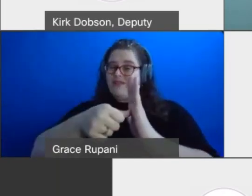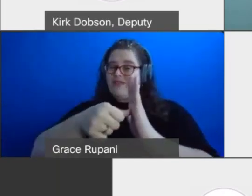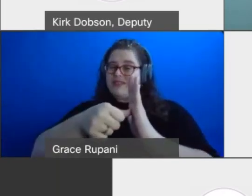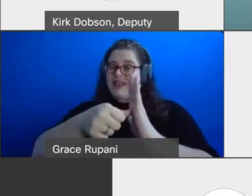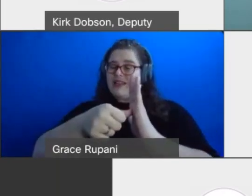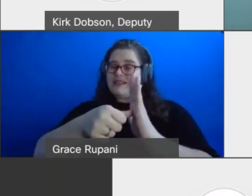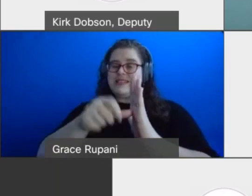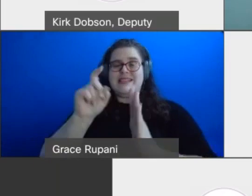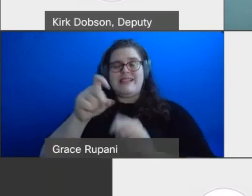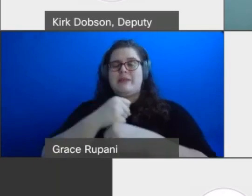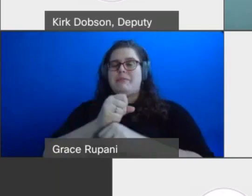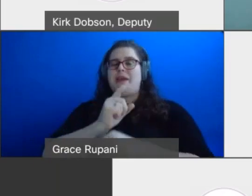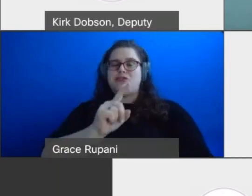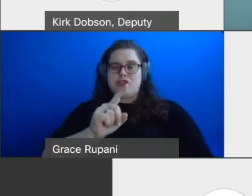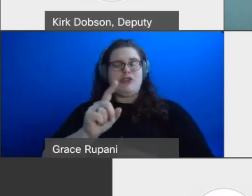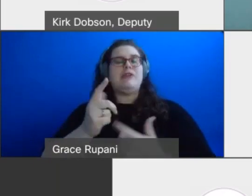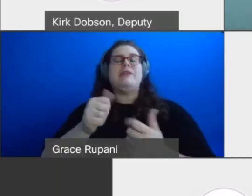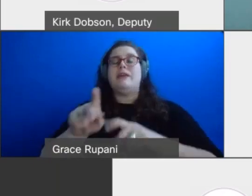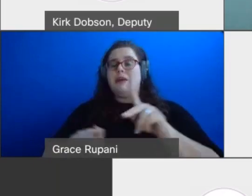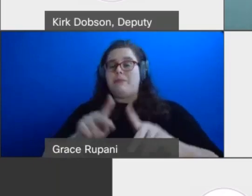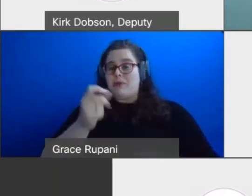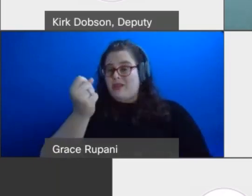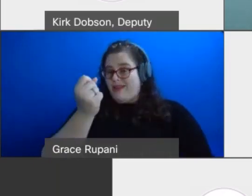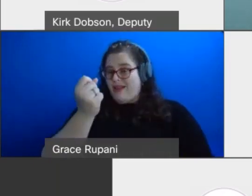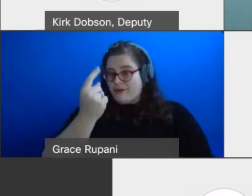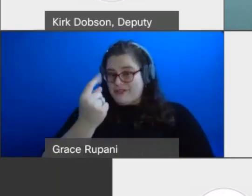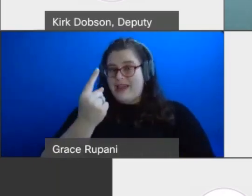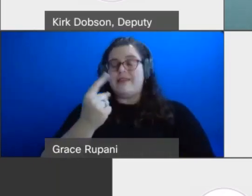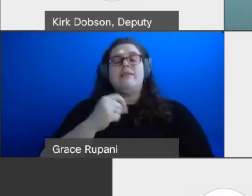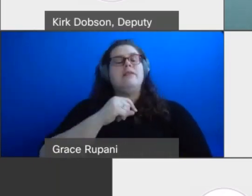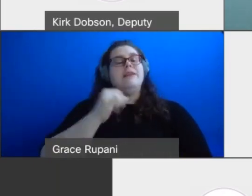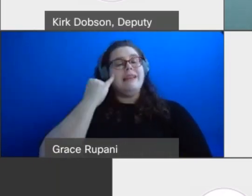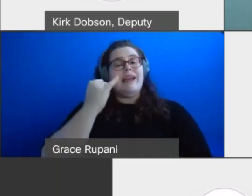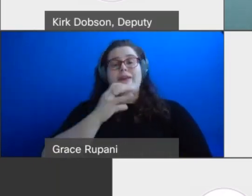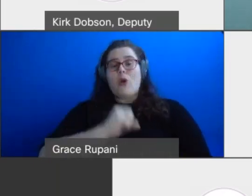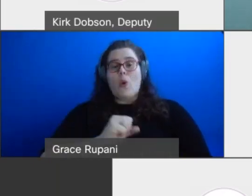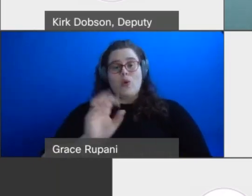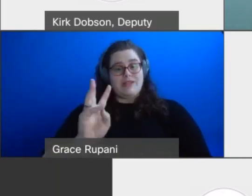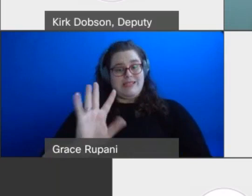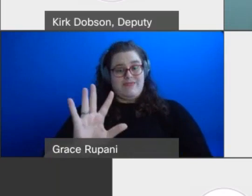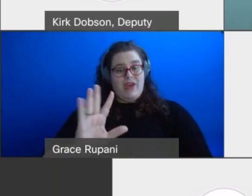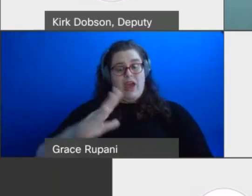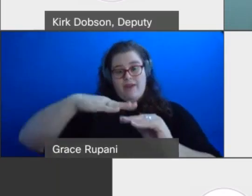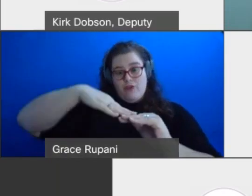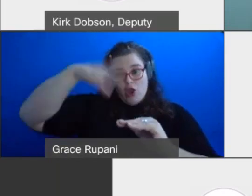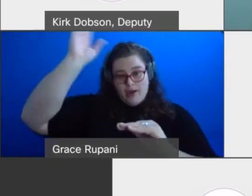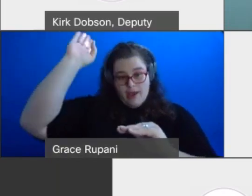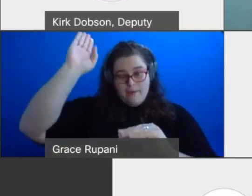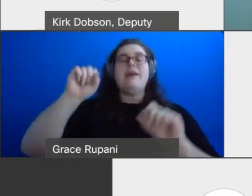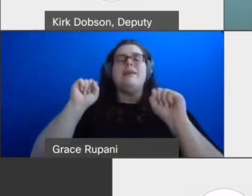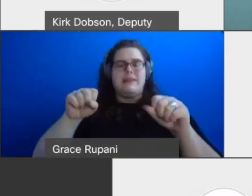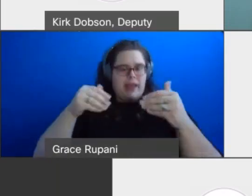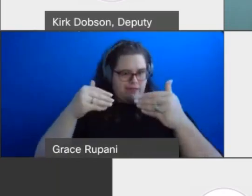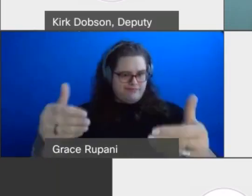making sure that people understand that 65 and older can register to get the